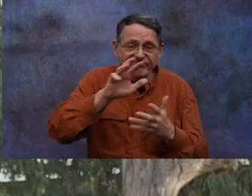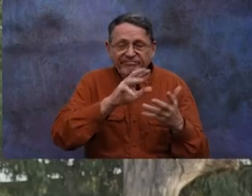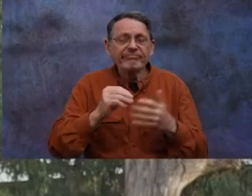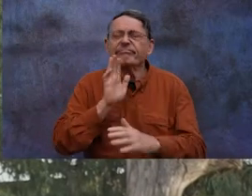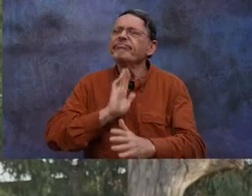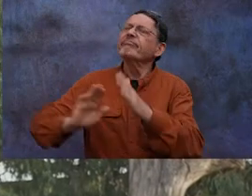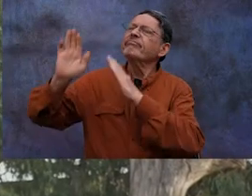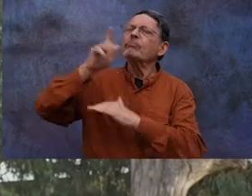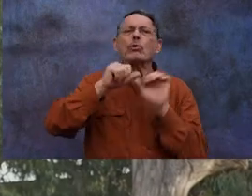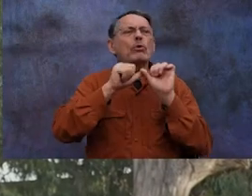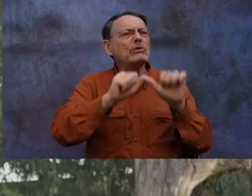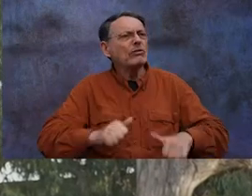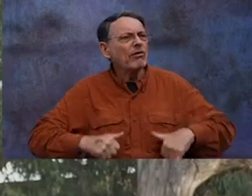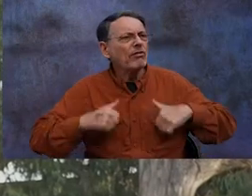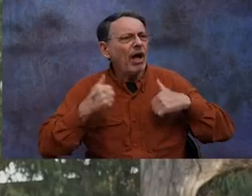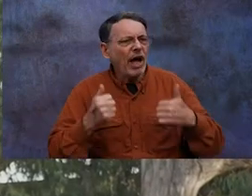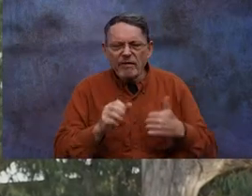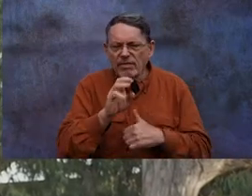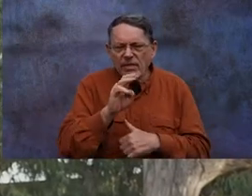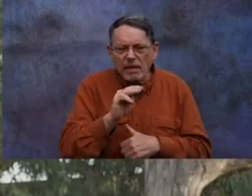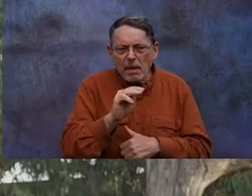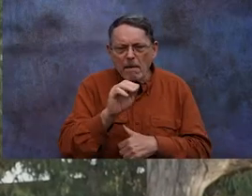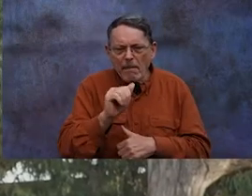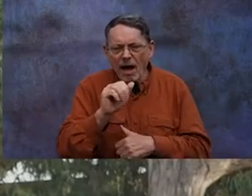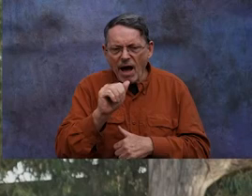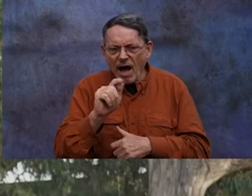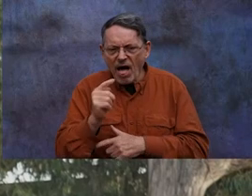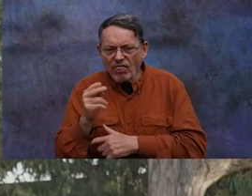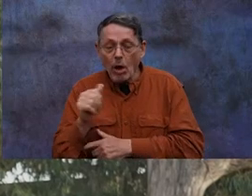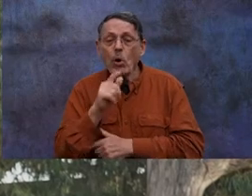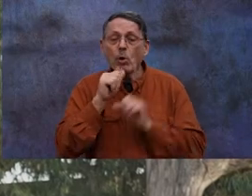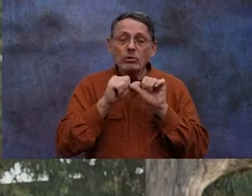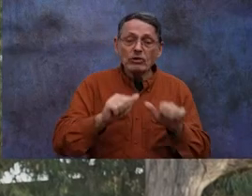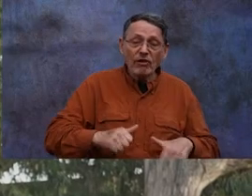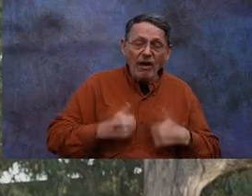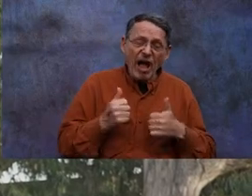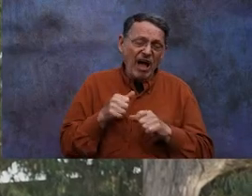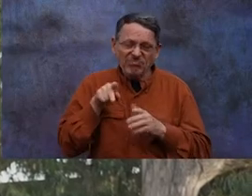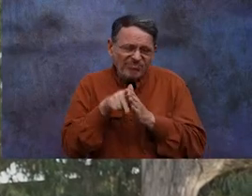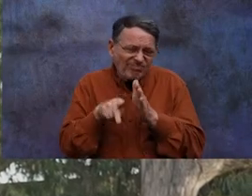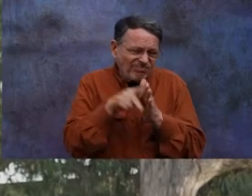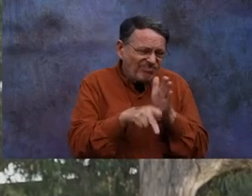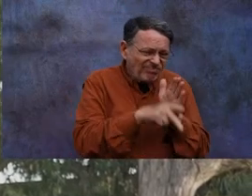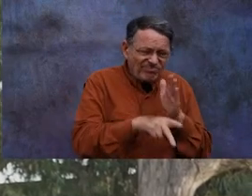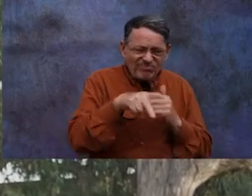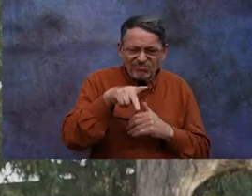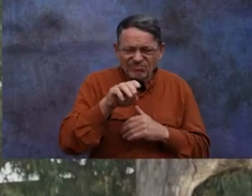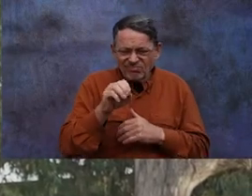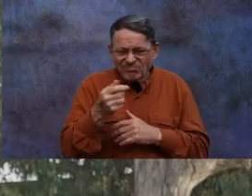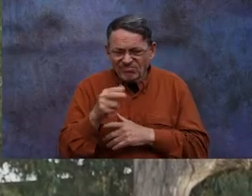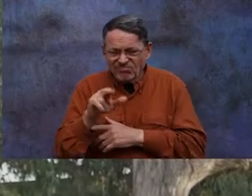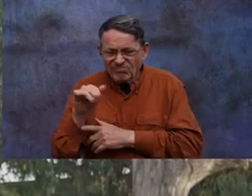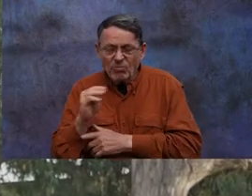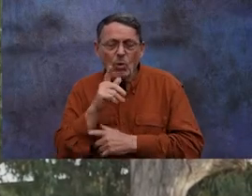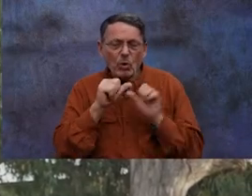this confusion. Ancestors who survived the Ma'afa, ancestors who survived the